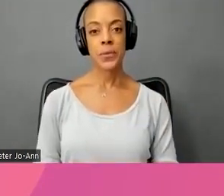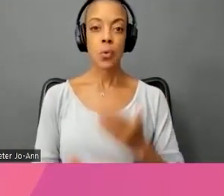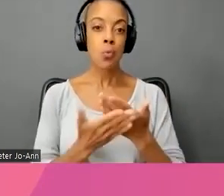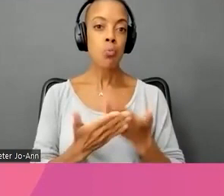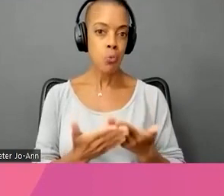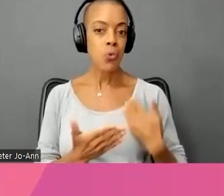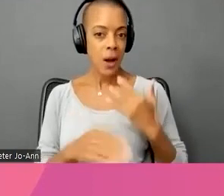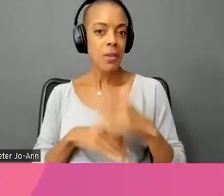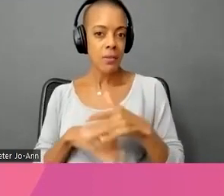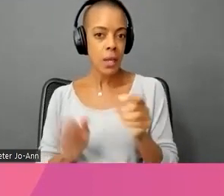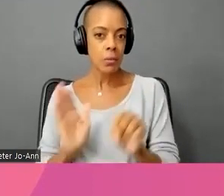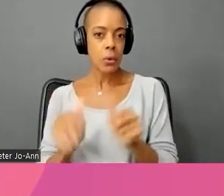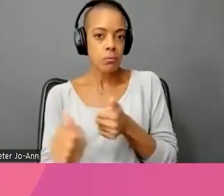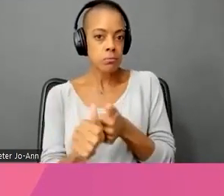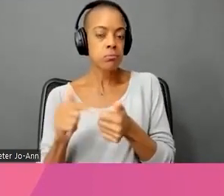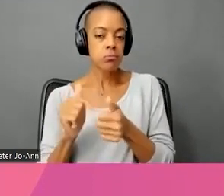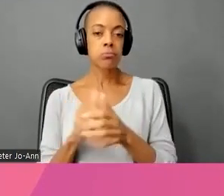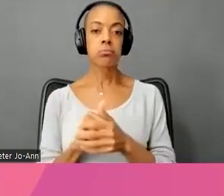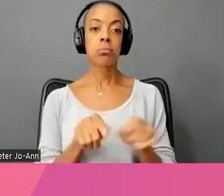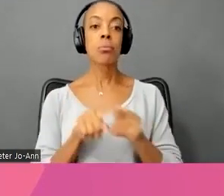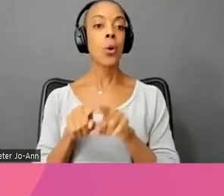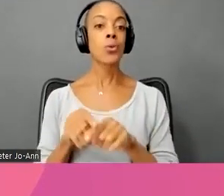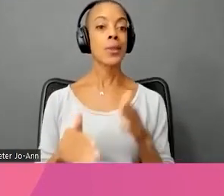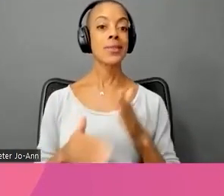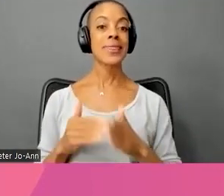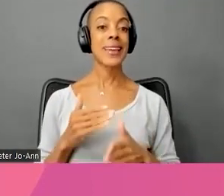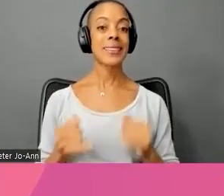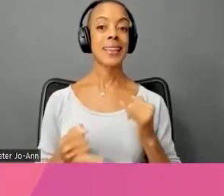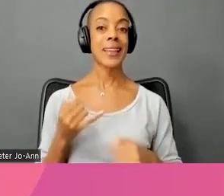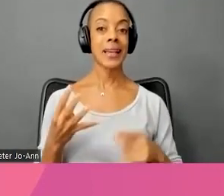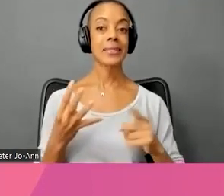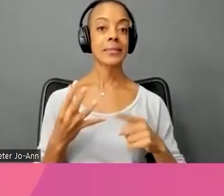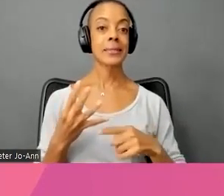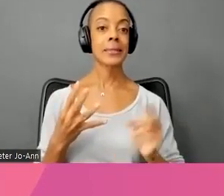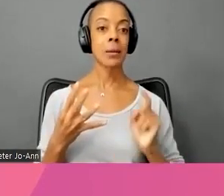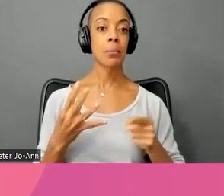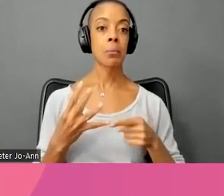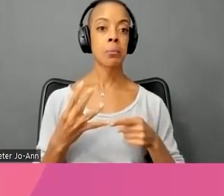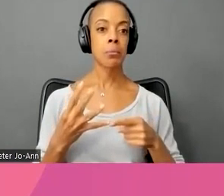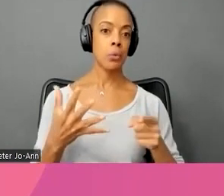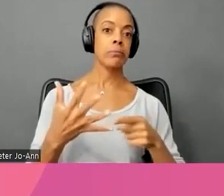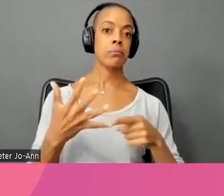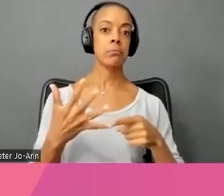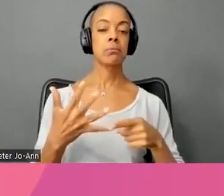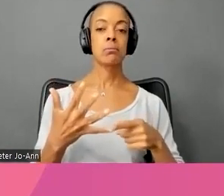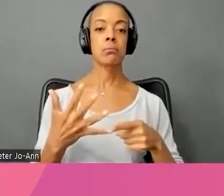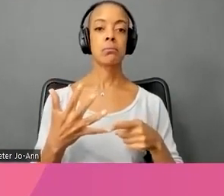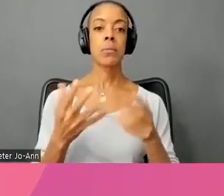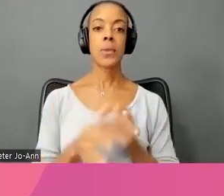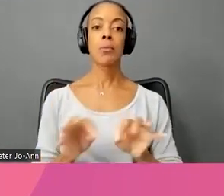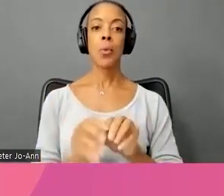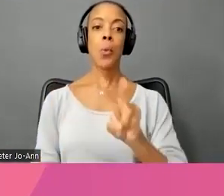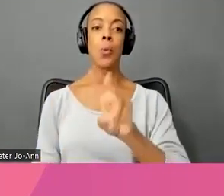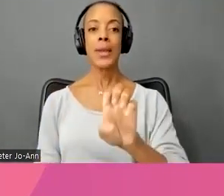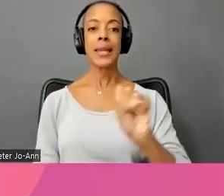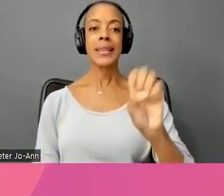then also highlighting here at the end, the last point, the importance of WESEC. And so